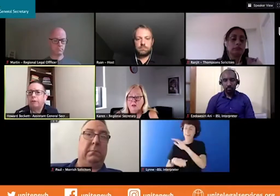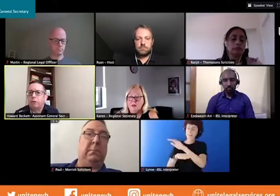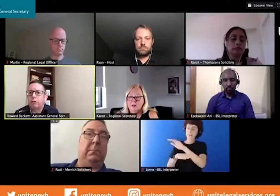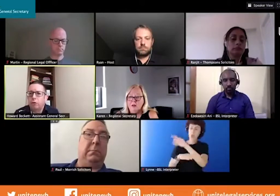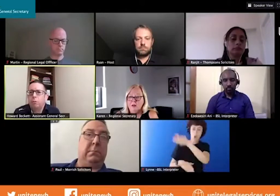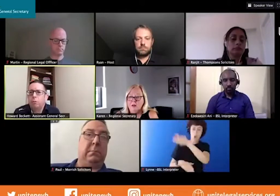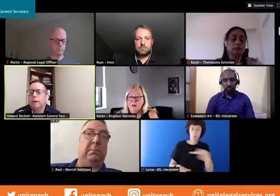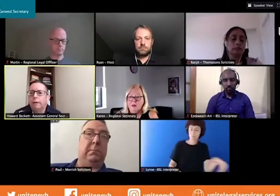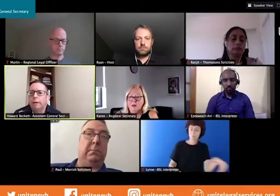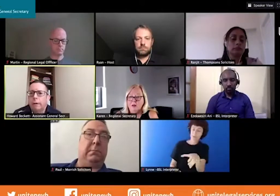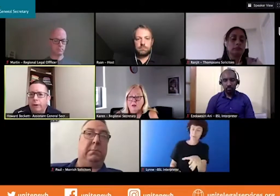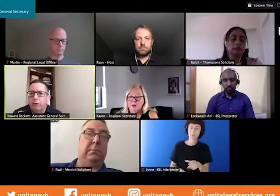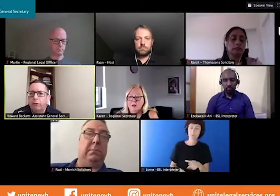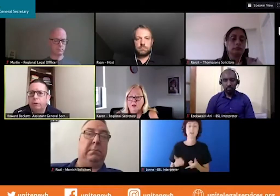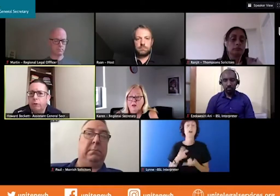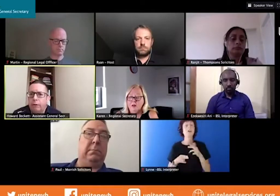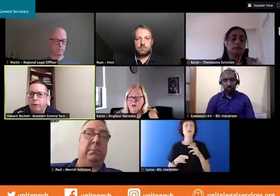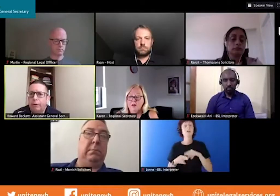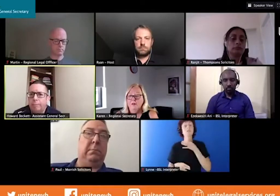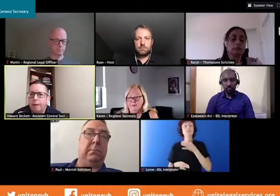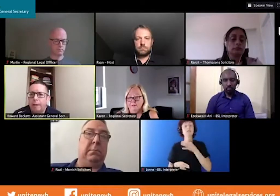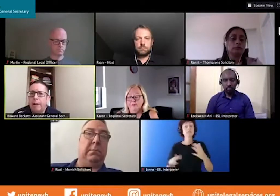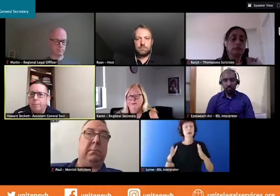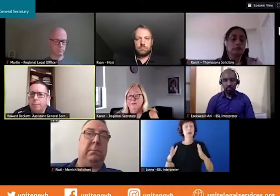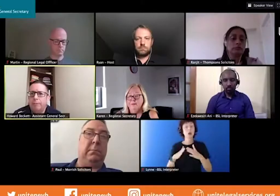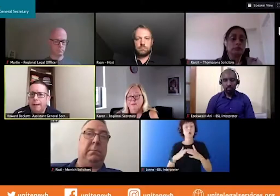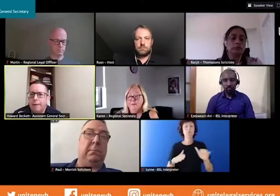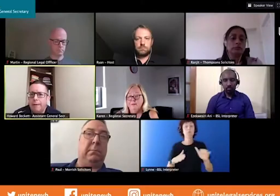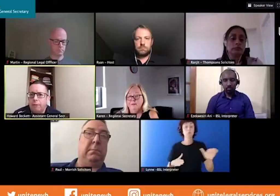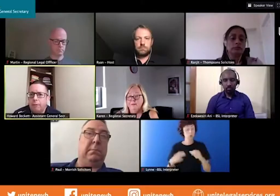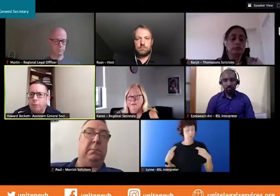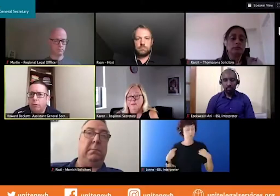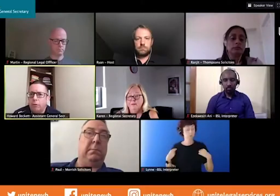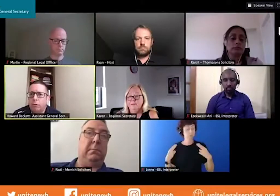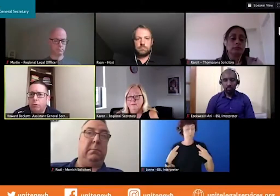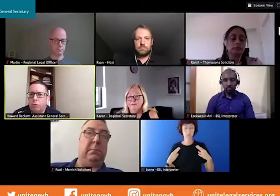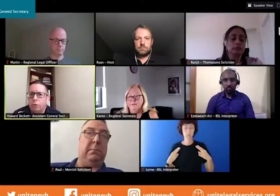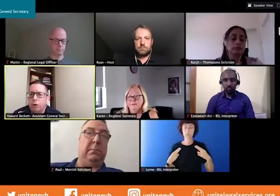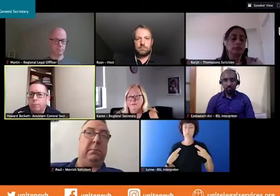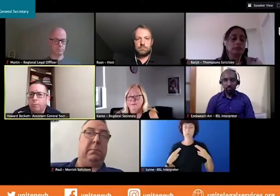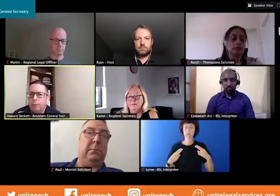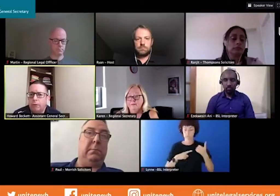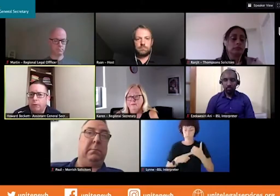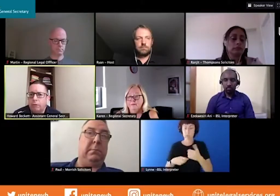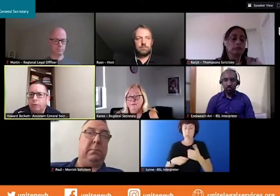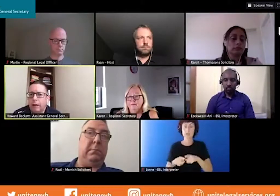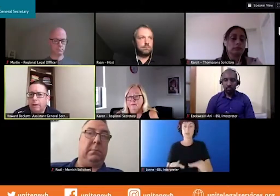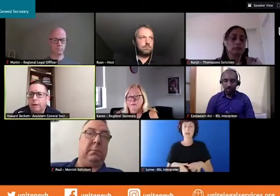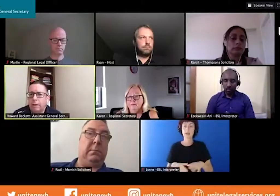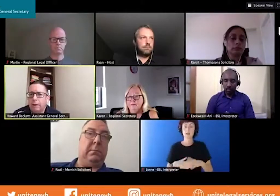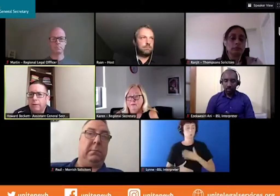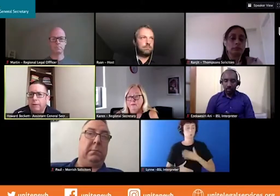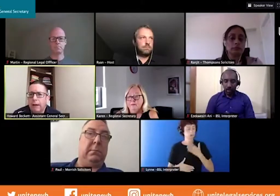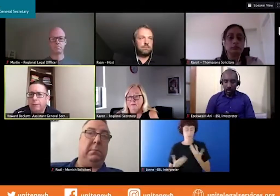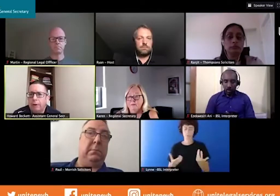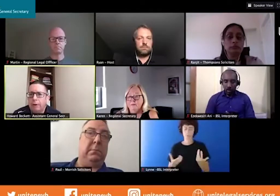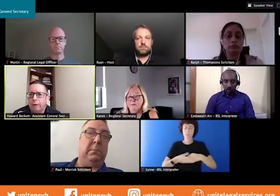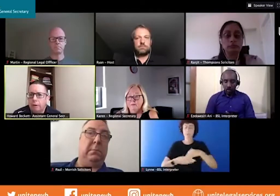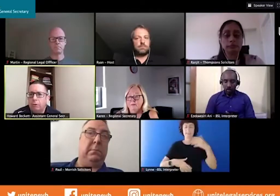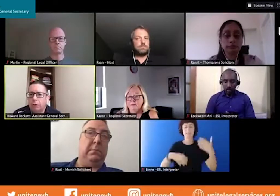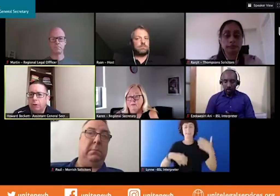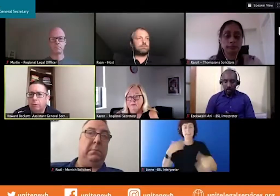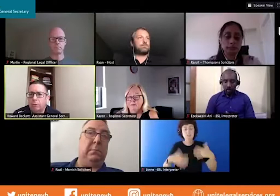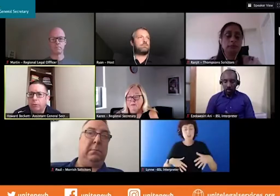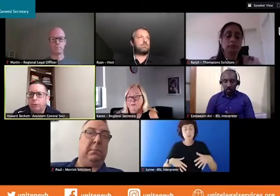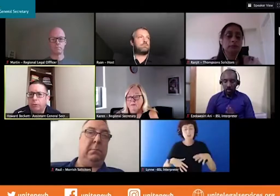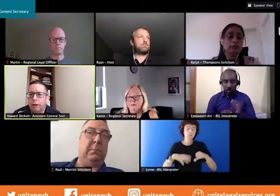we should similarly step in and prevent that risk. We do not want our members injured, and they have the right not to be exposed to health